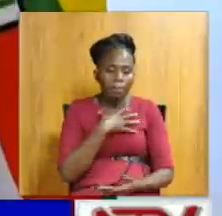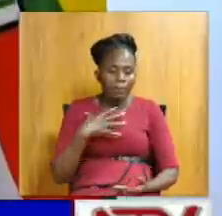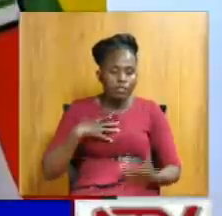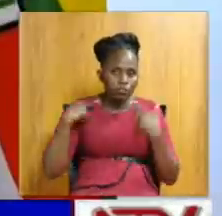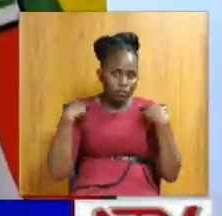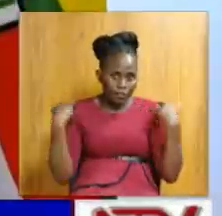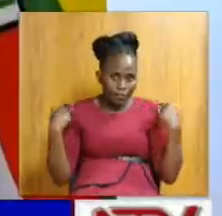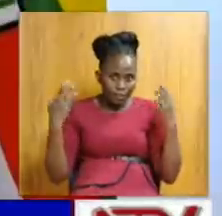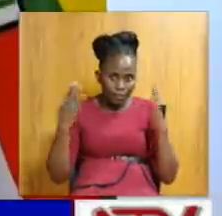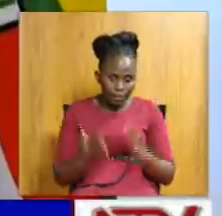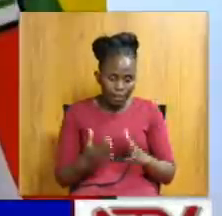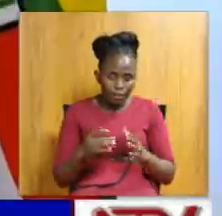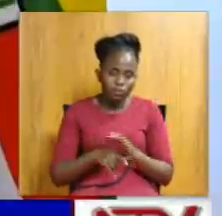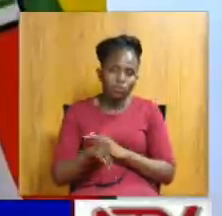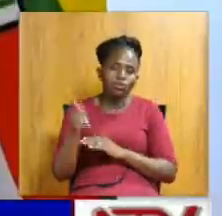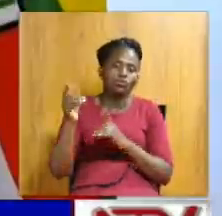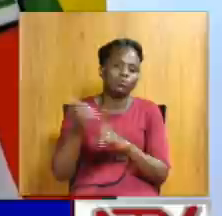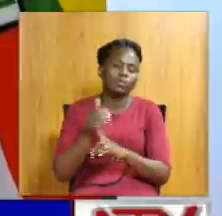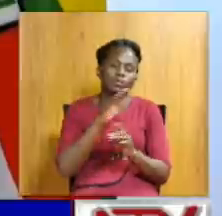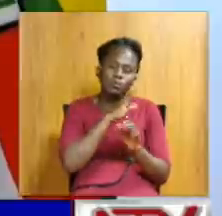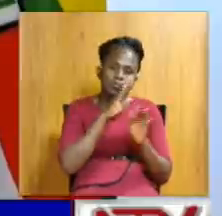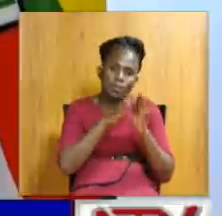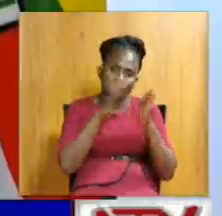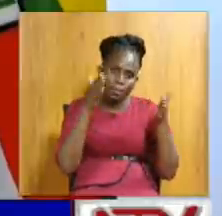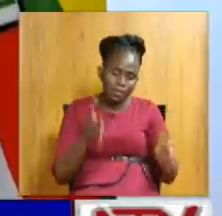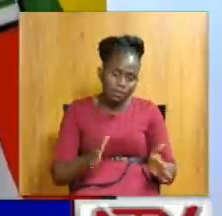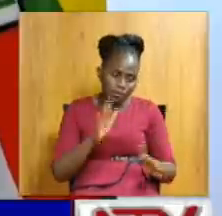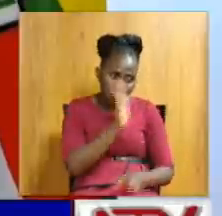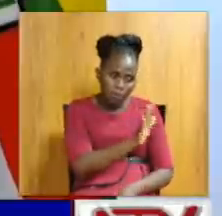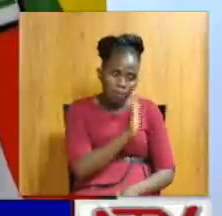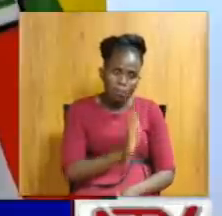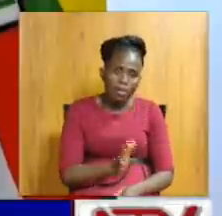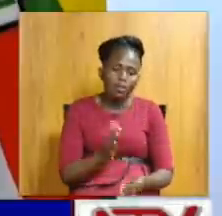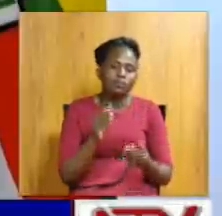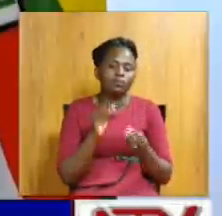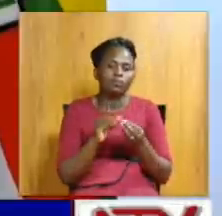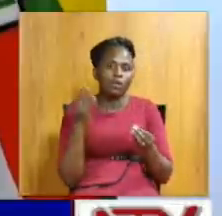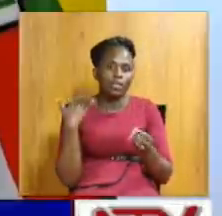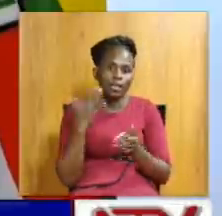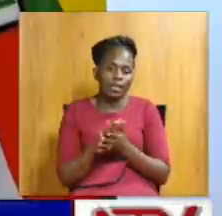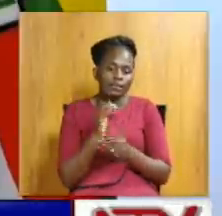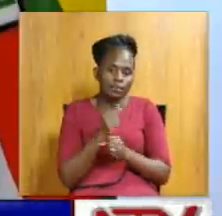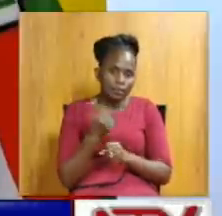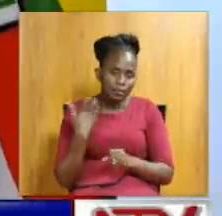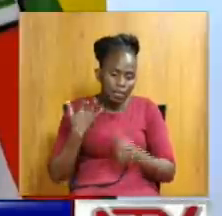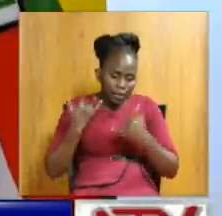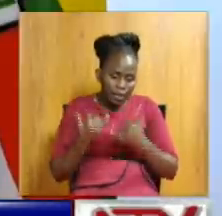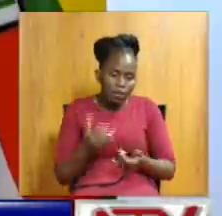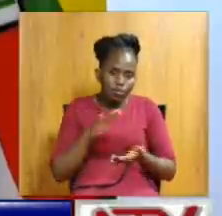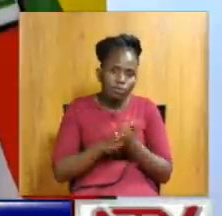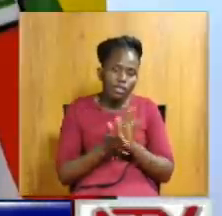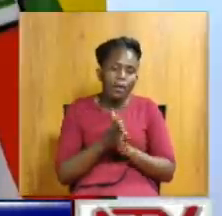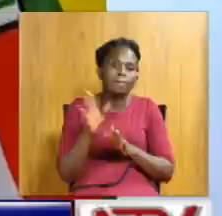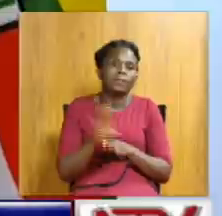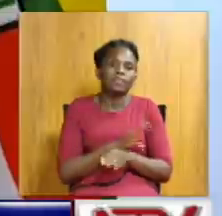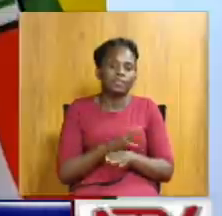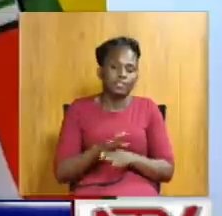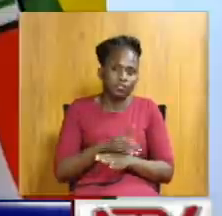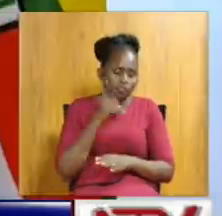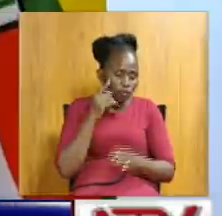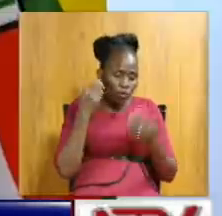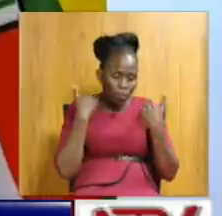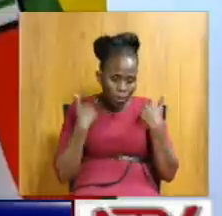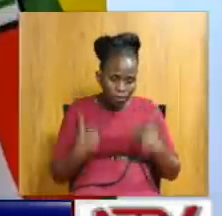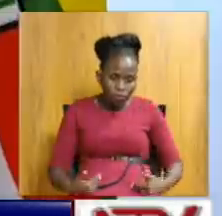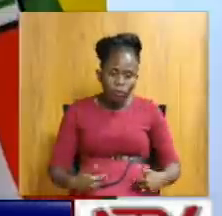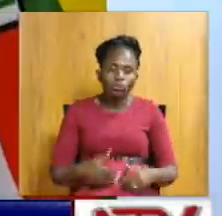of having beds for seedlings. They had become businessmen on a personal basis in an